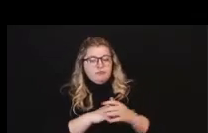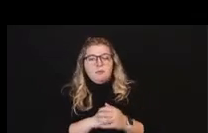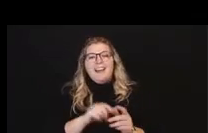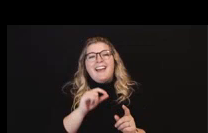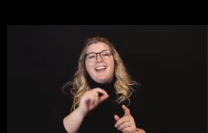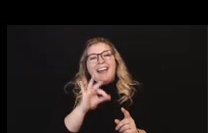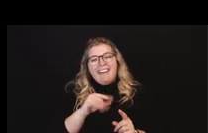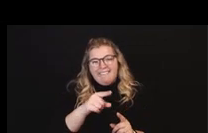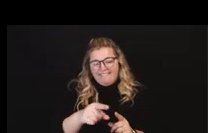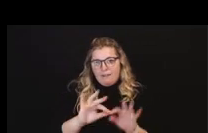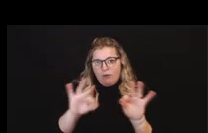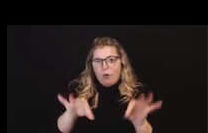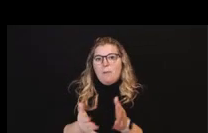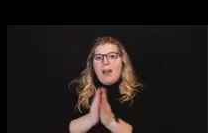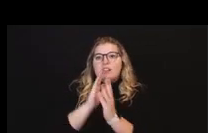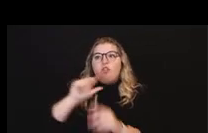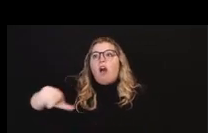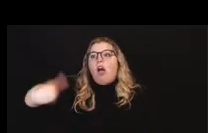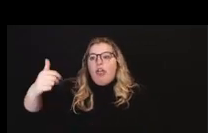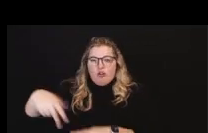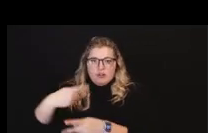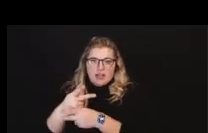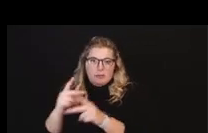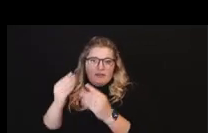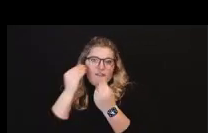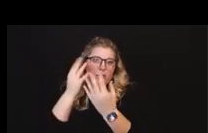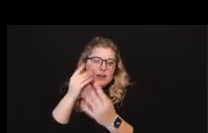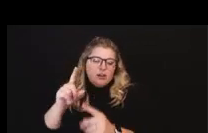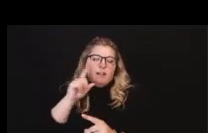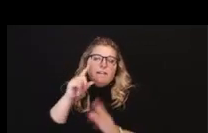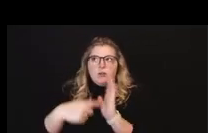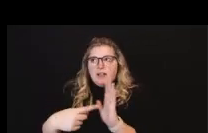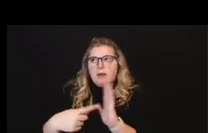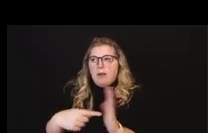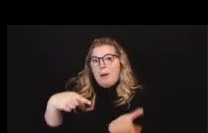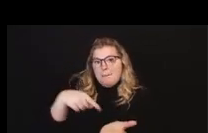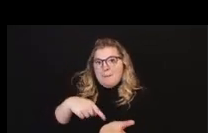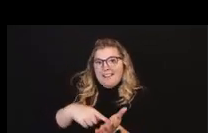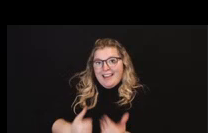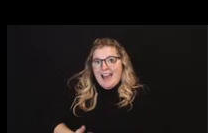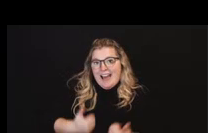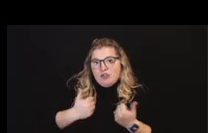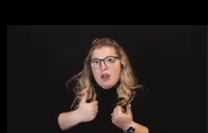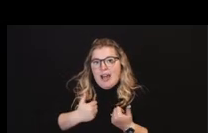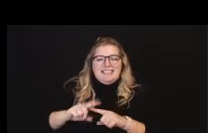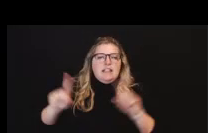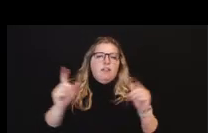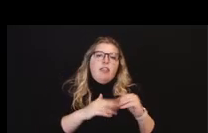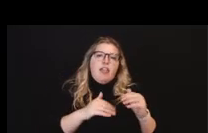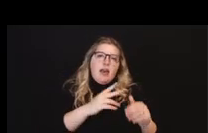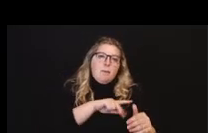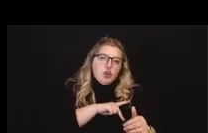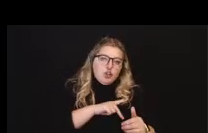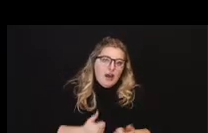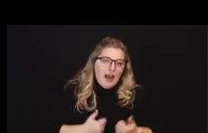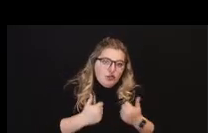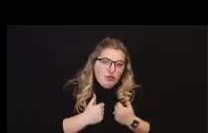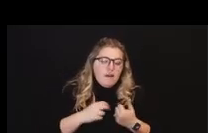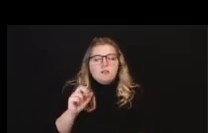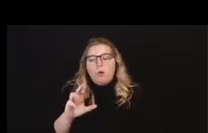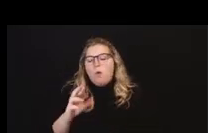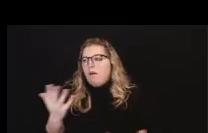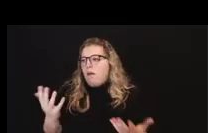other information, for example, say a billing address that maybe isn't yours, or like an office, you know,